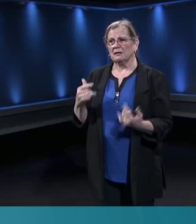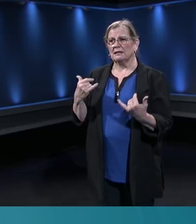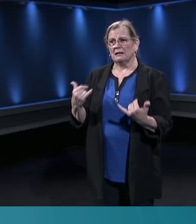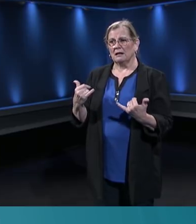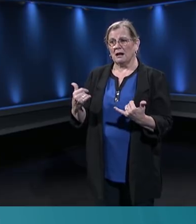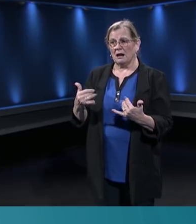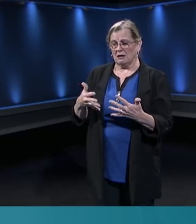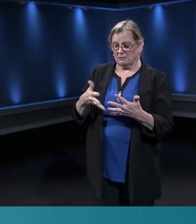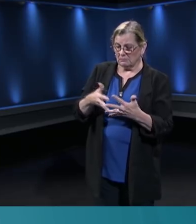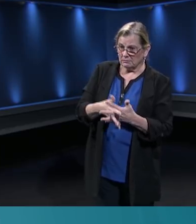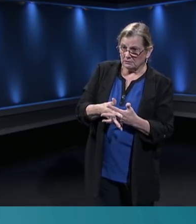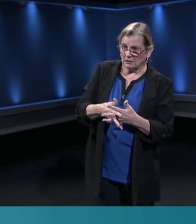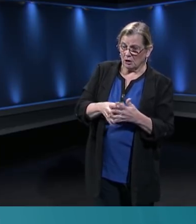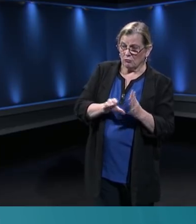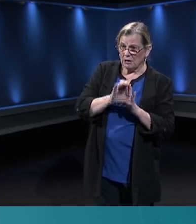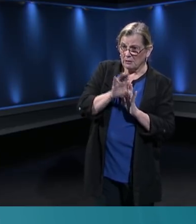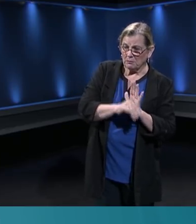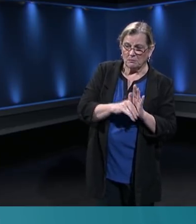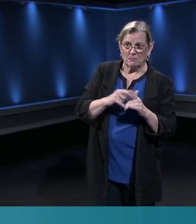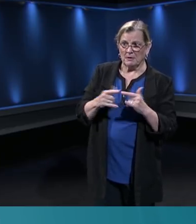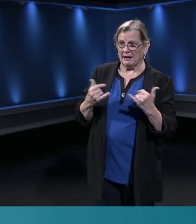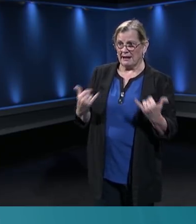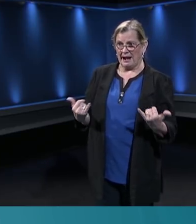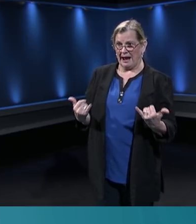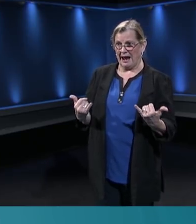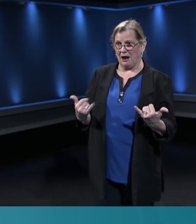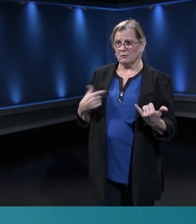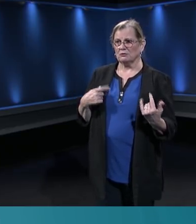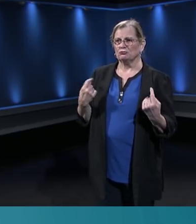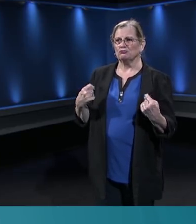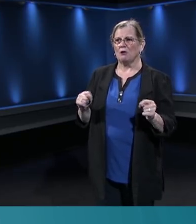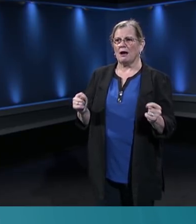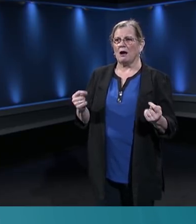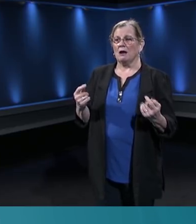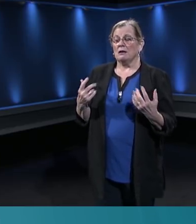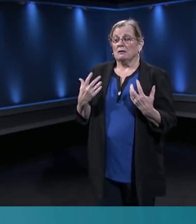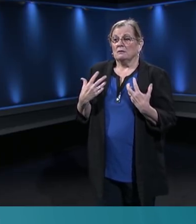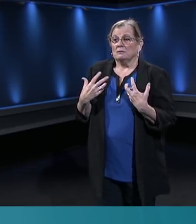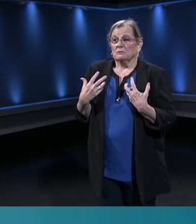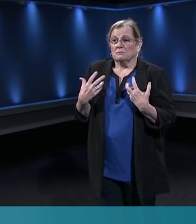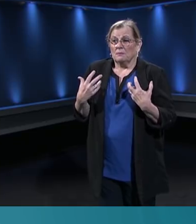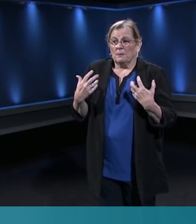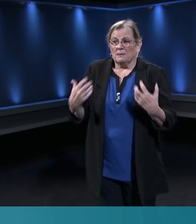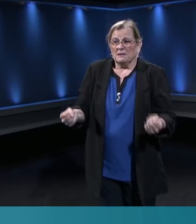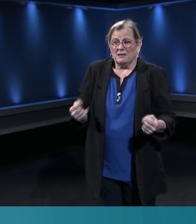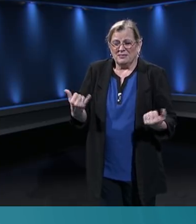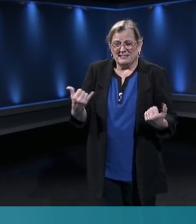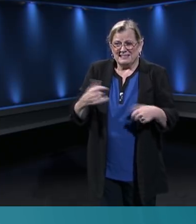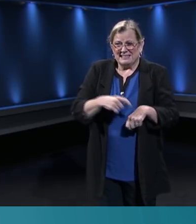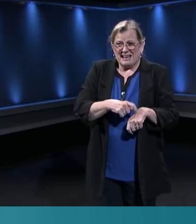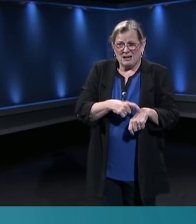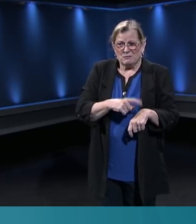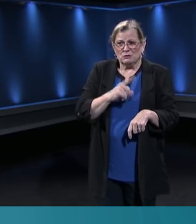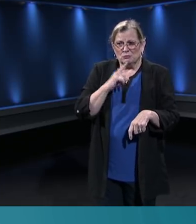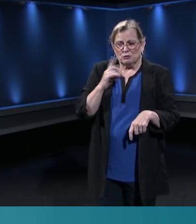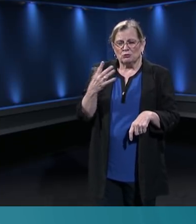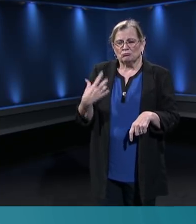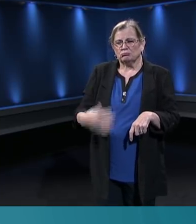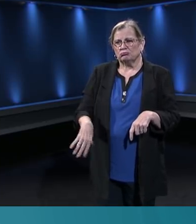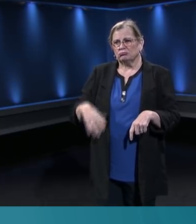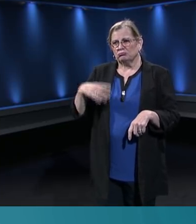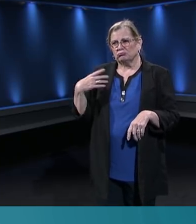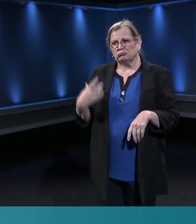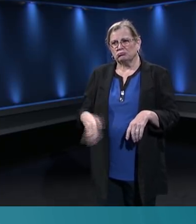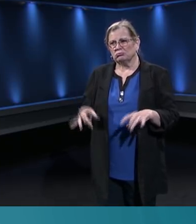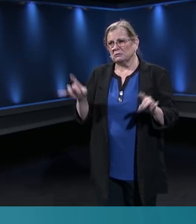programming, but we're trying to really make it stronger because we know that this has been a challenging time for our students. So